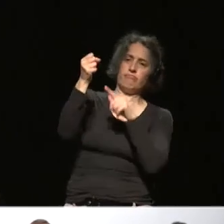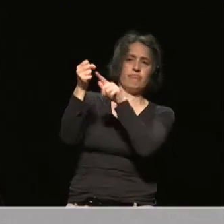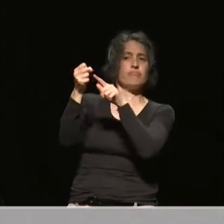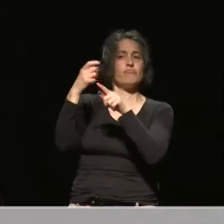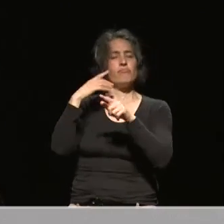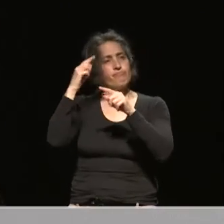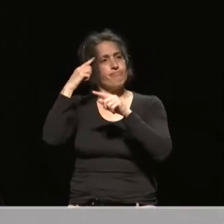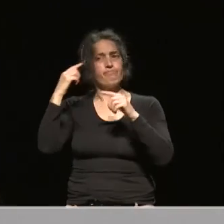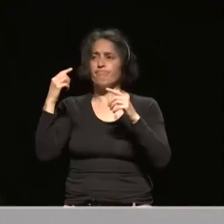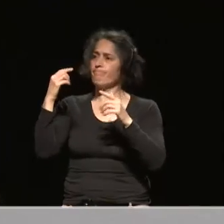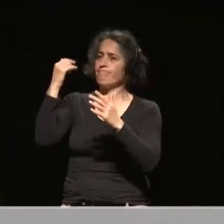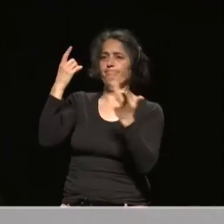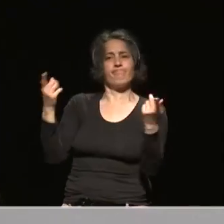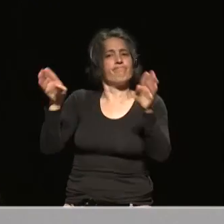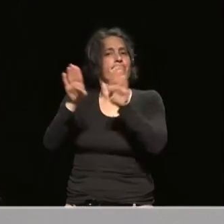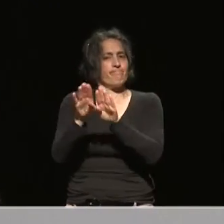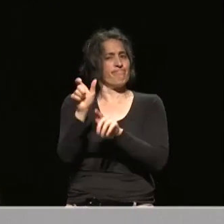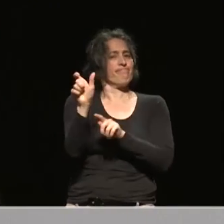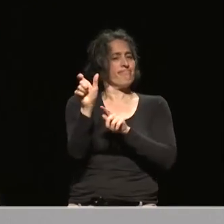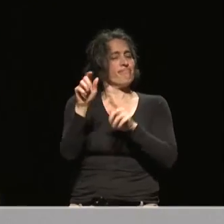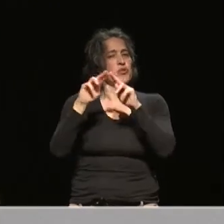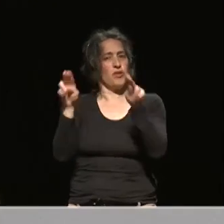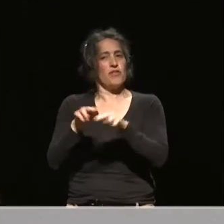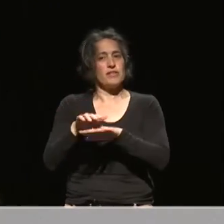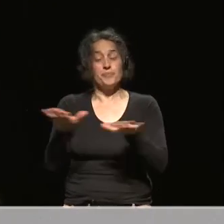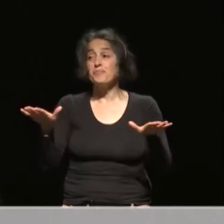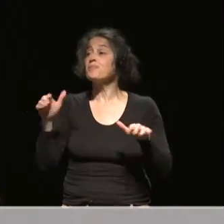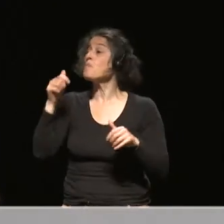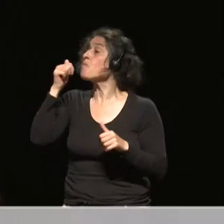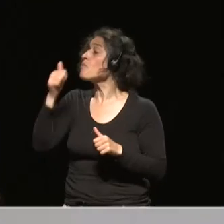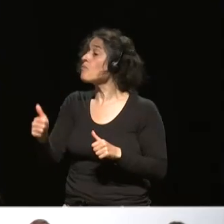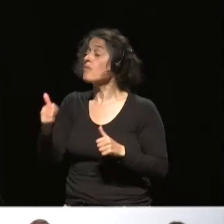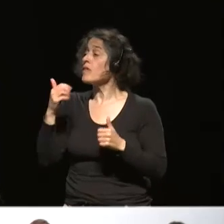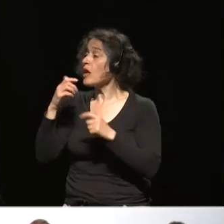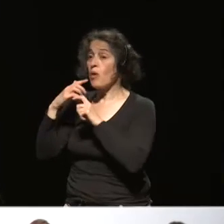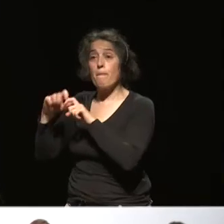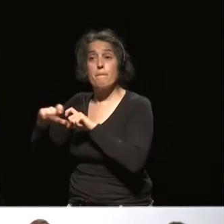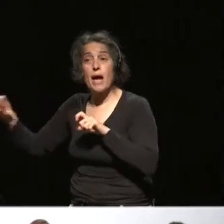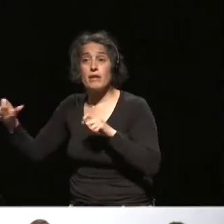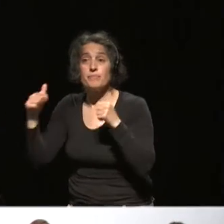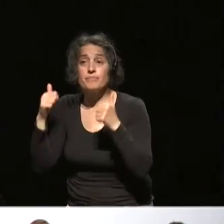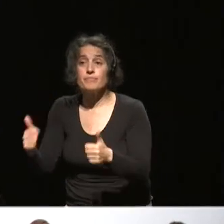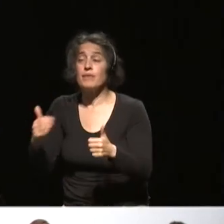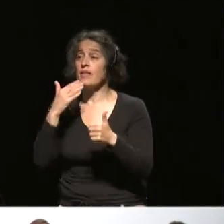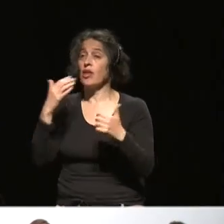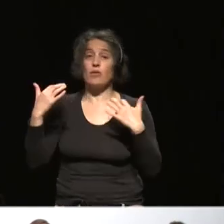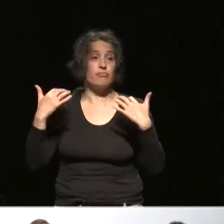I would like to thank you, all the panelists, and you to be a great audience. Let me just invite